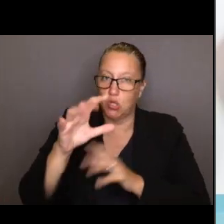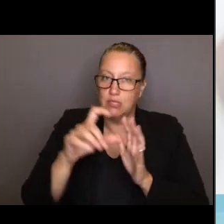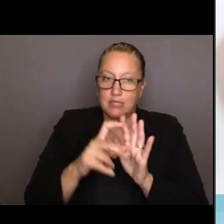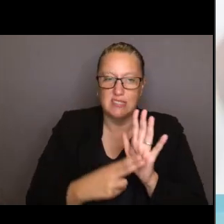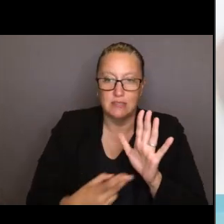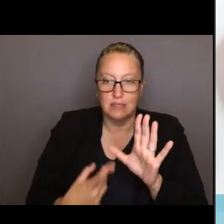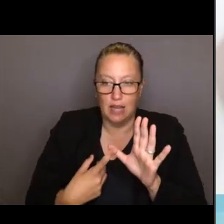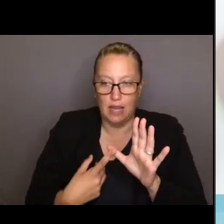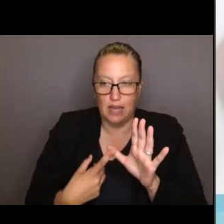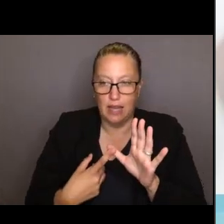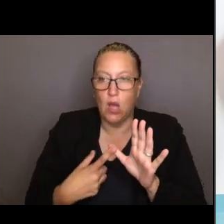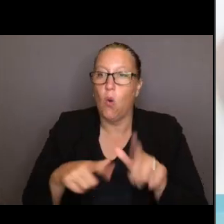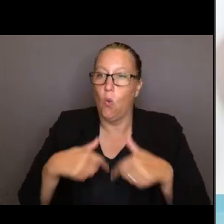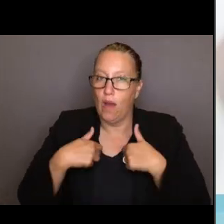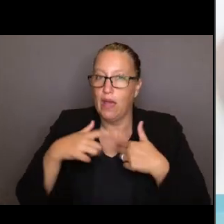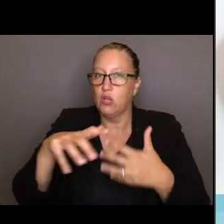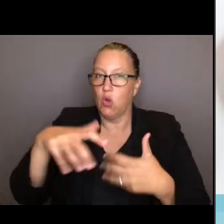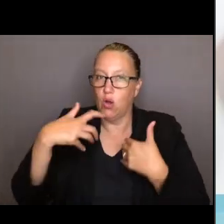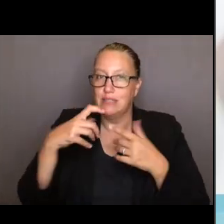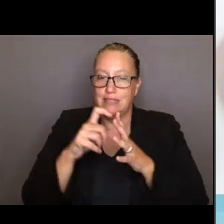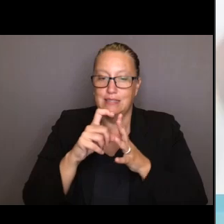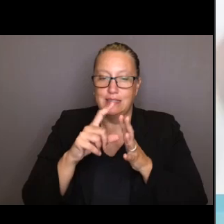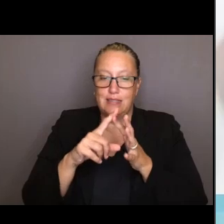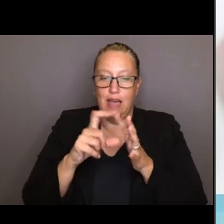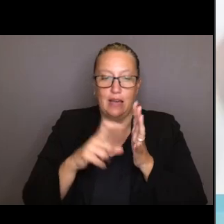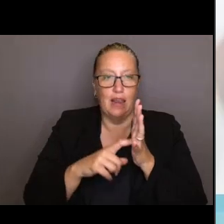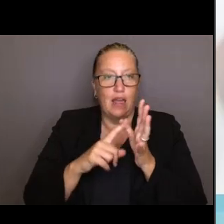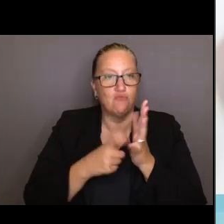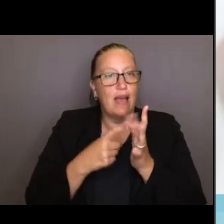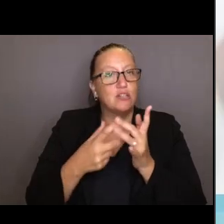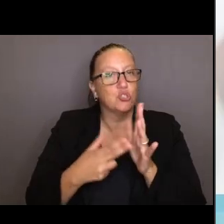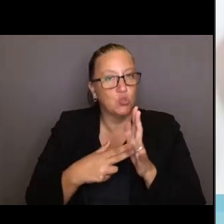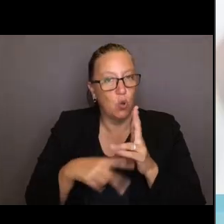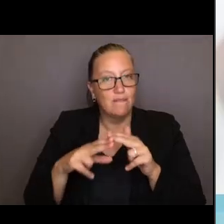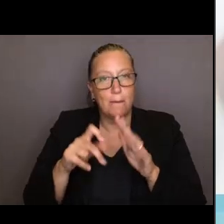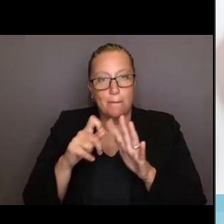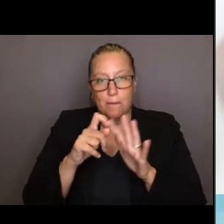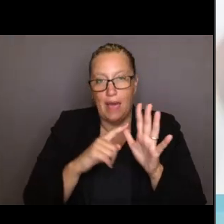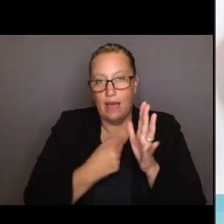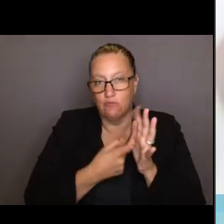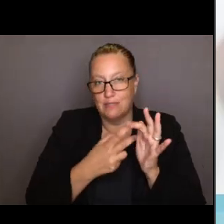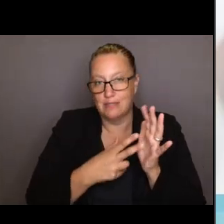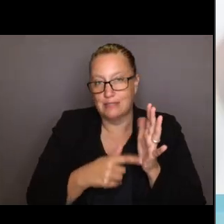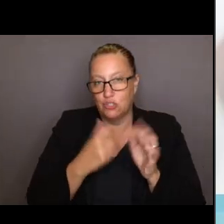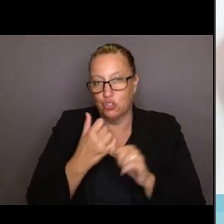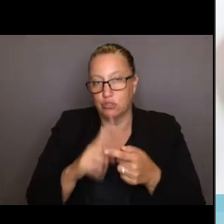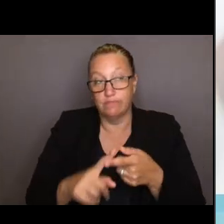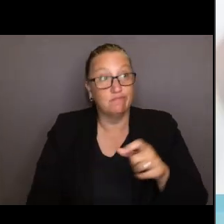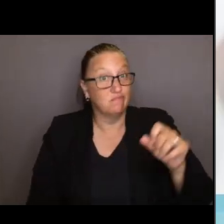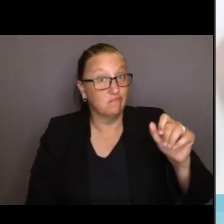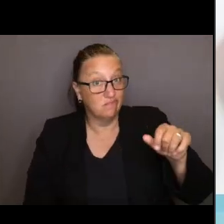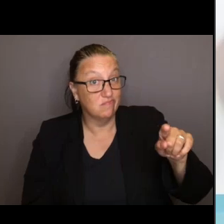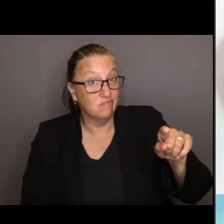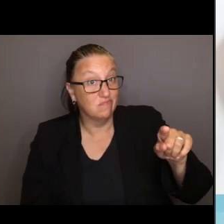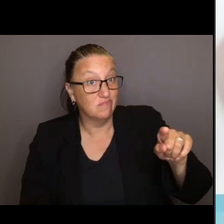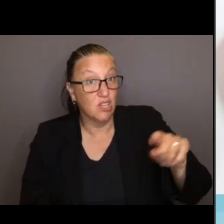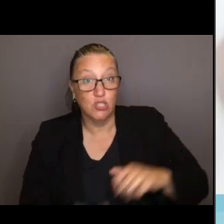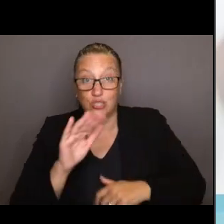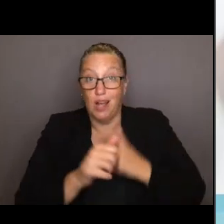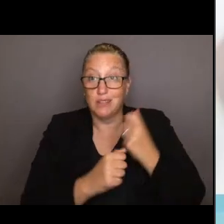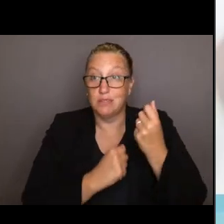to obtain a declaration of parentage in that matter. Yeah, that's a very common thing that comes through the child support